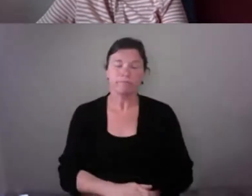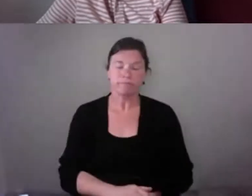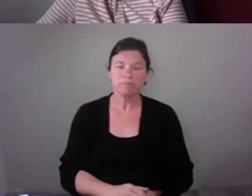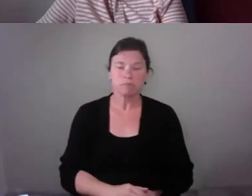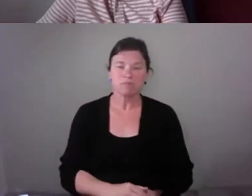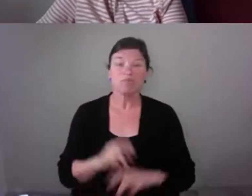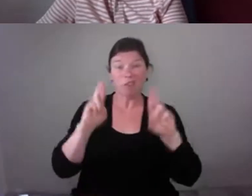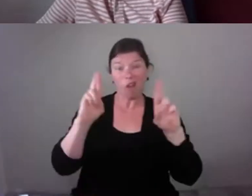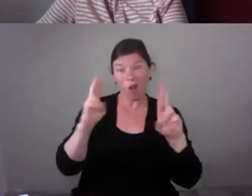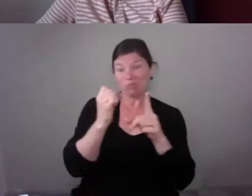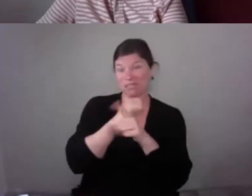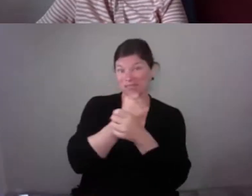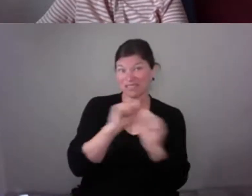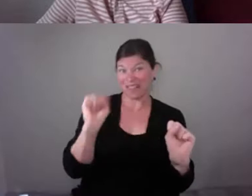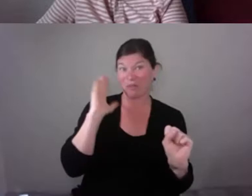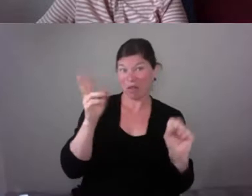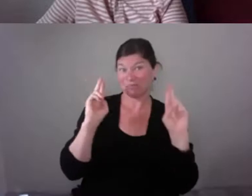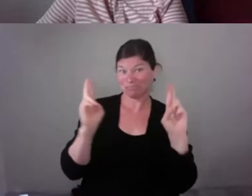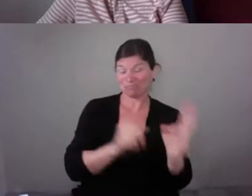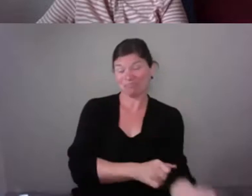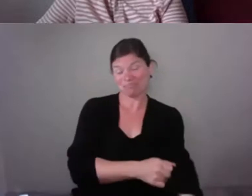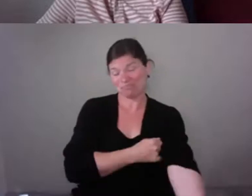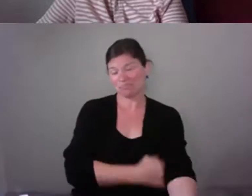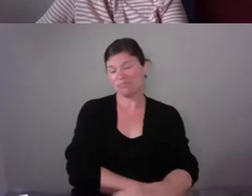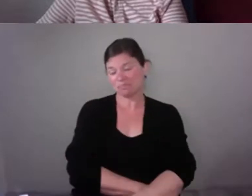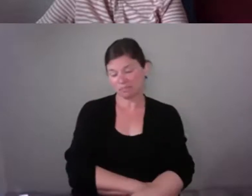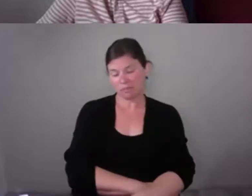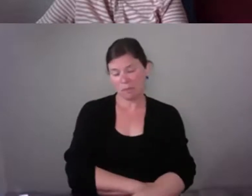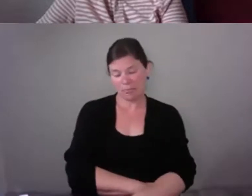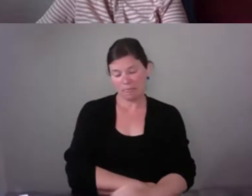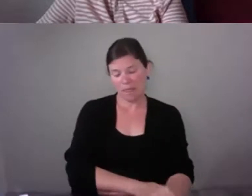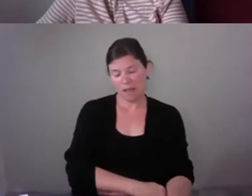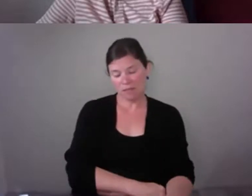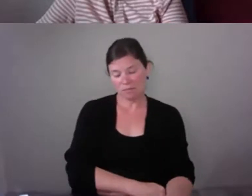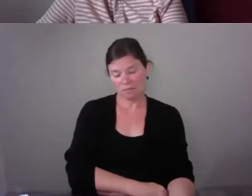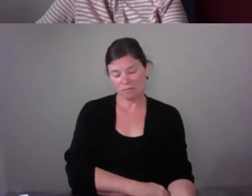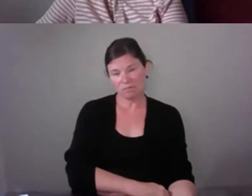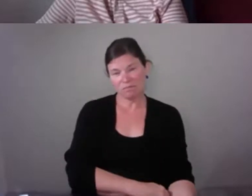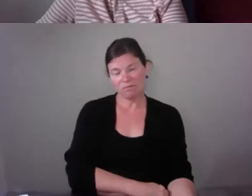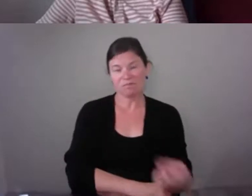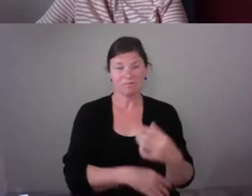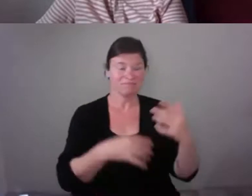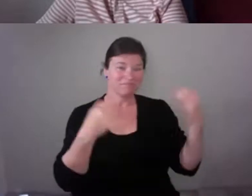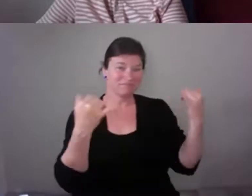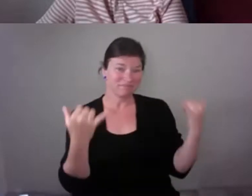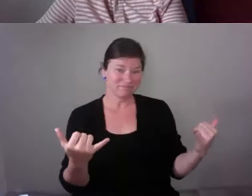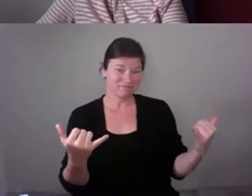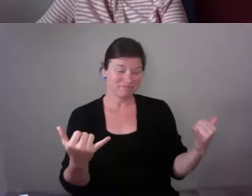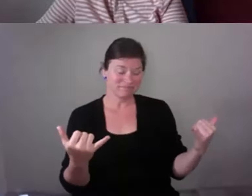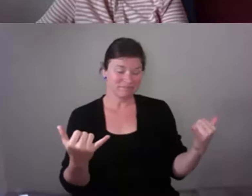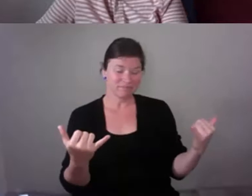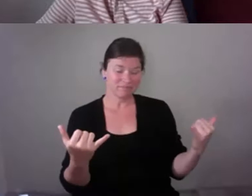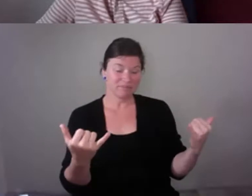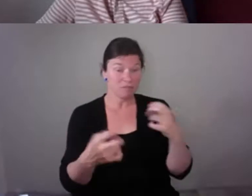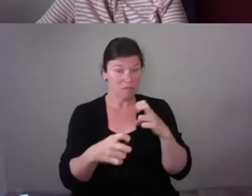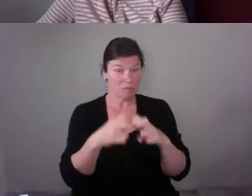and healthy. We like we know it's like a issue that has